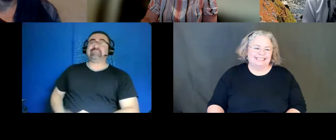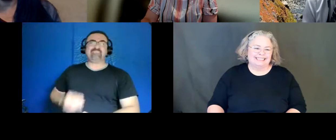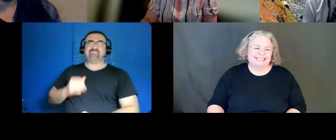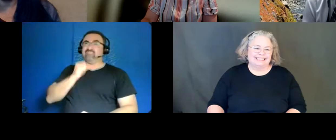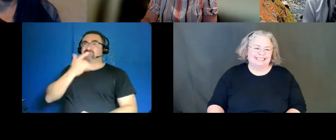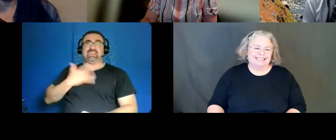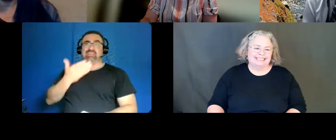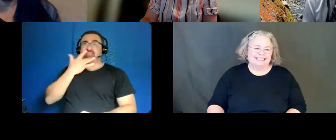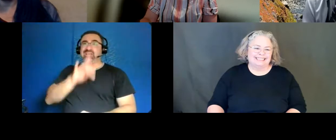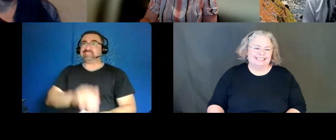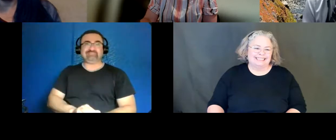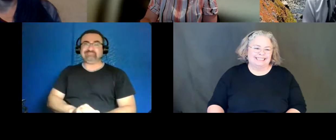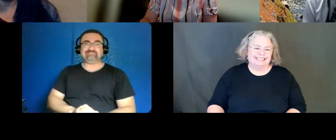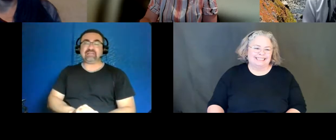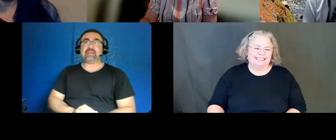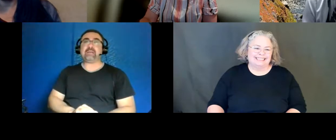I think that